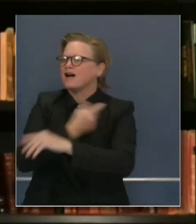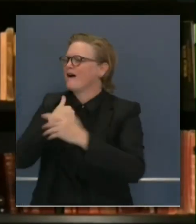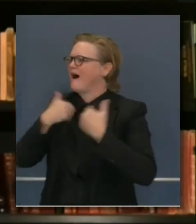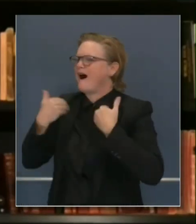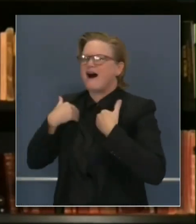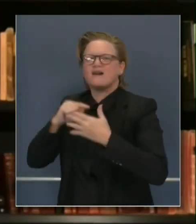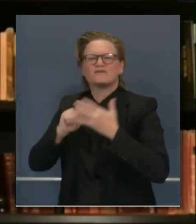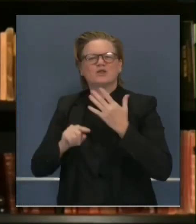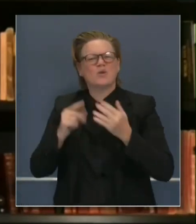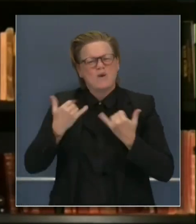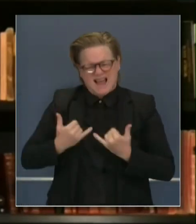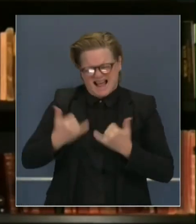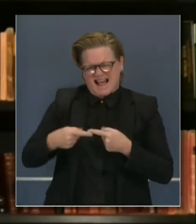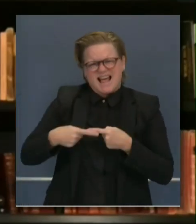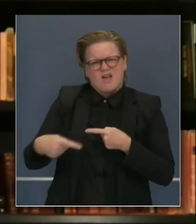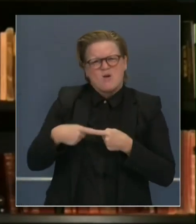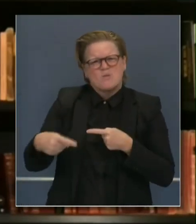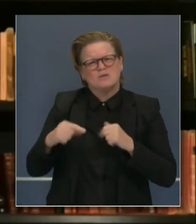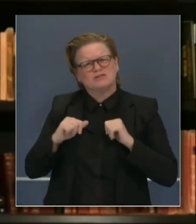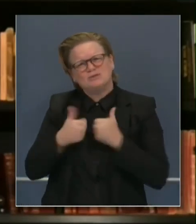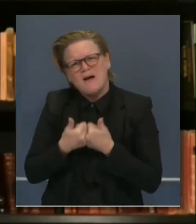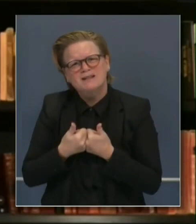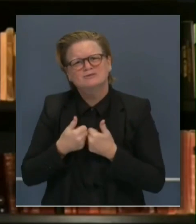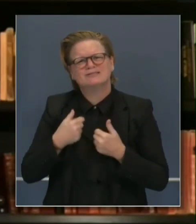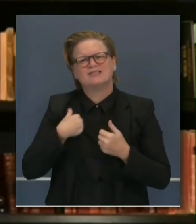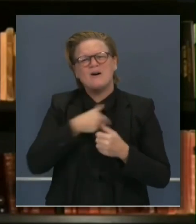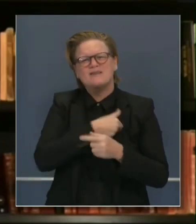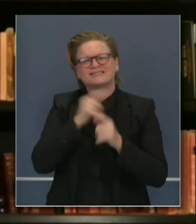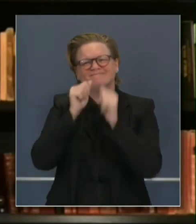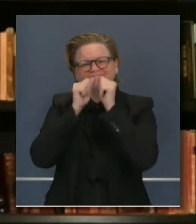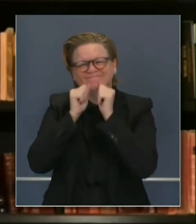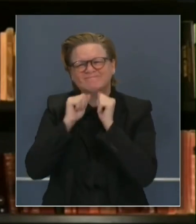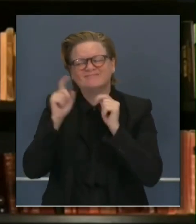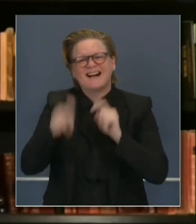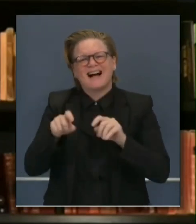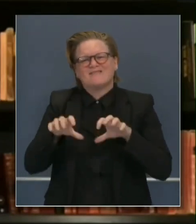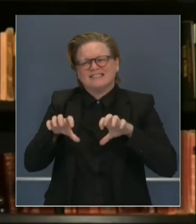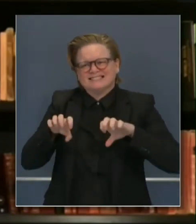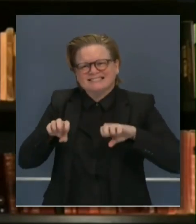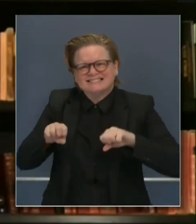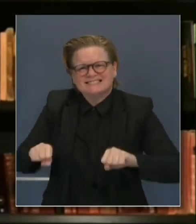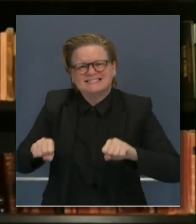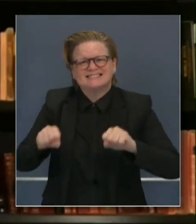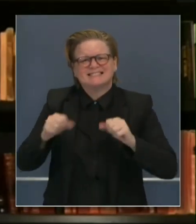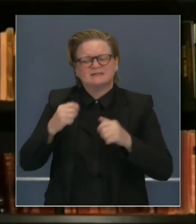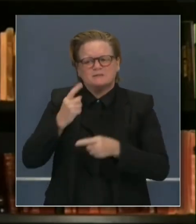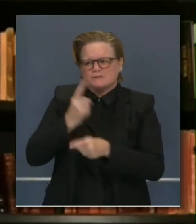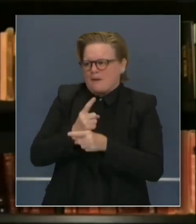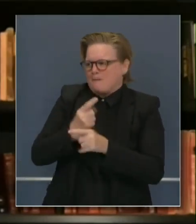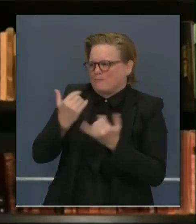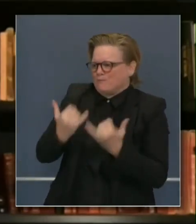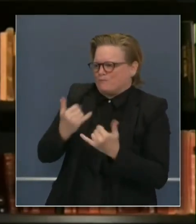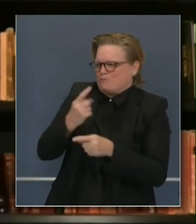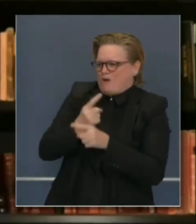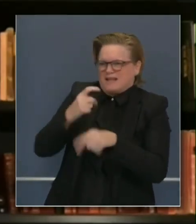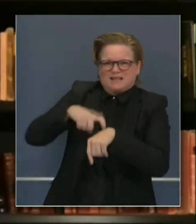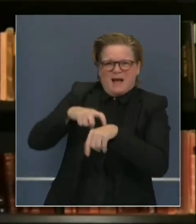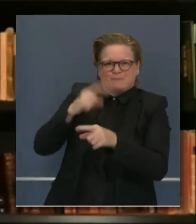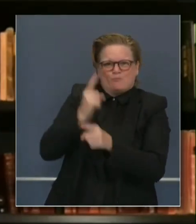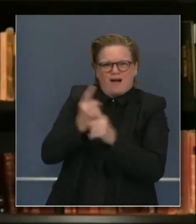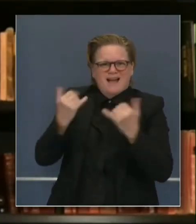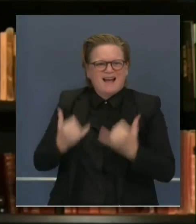since the beginning of this pandemic. This is the time, if there was ever any doubt, to put aside your doubt, to put aside